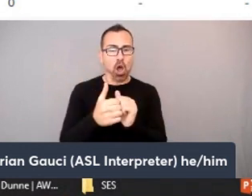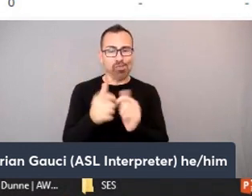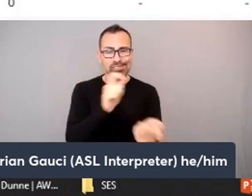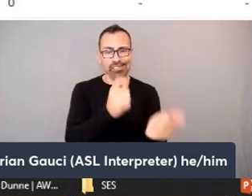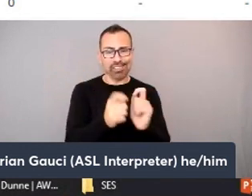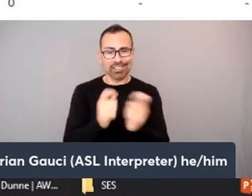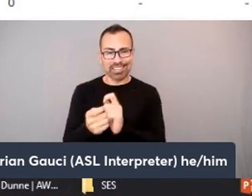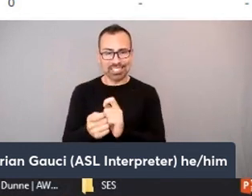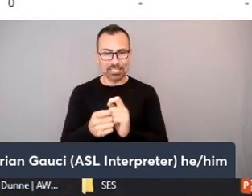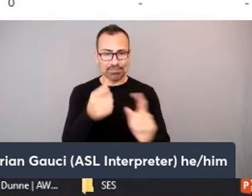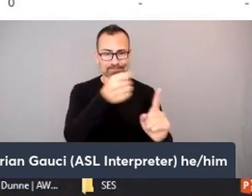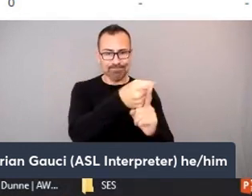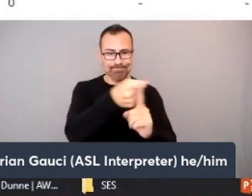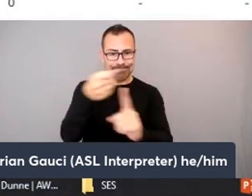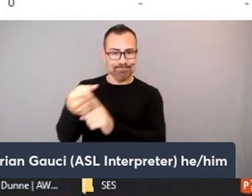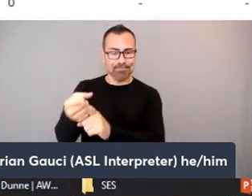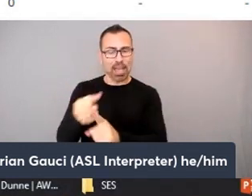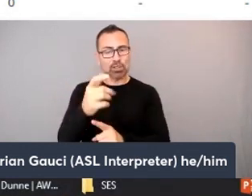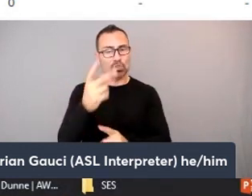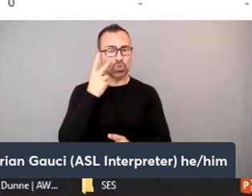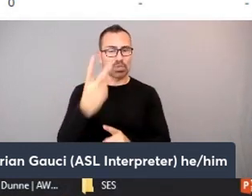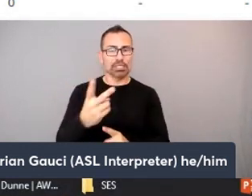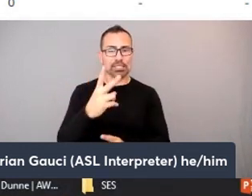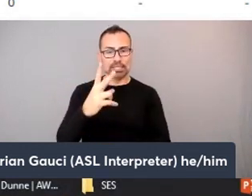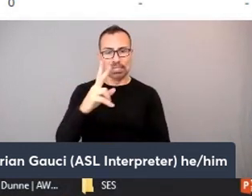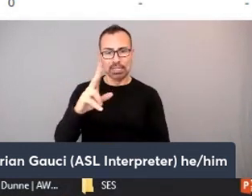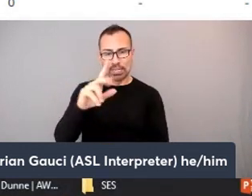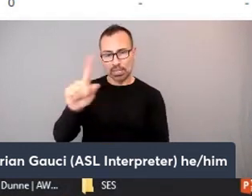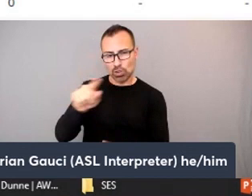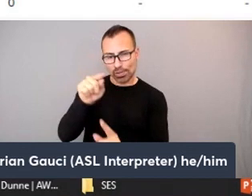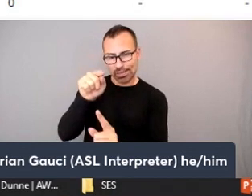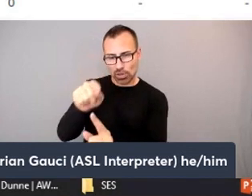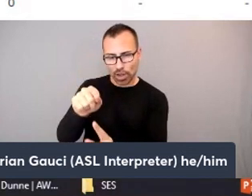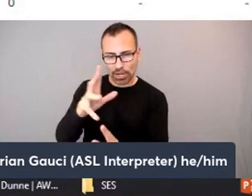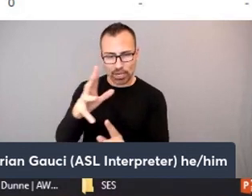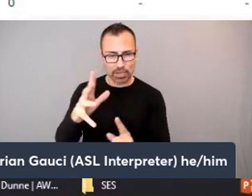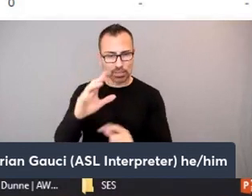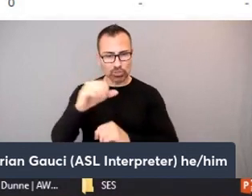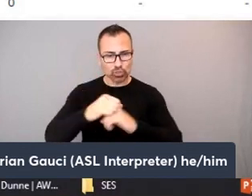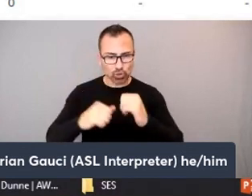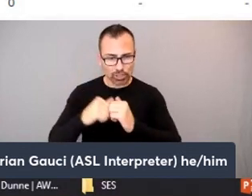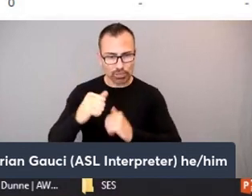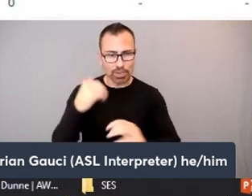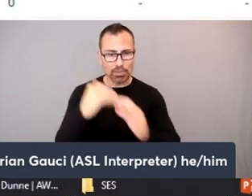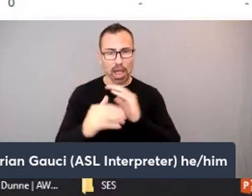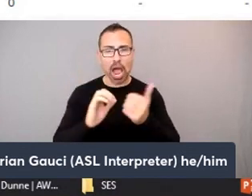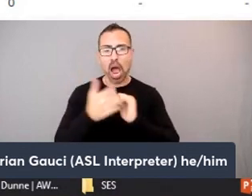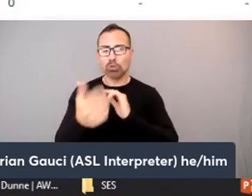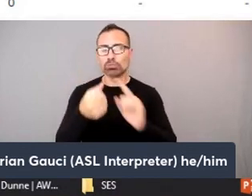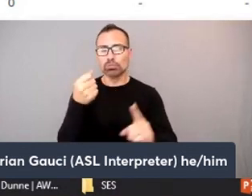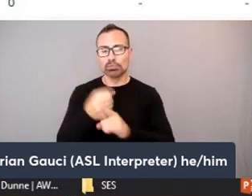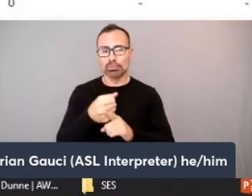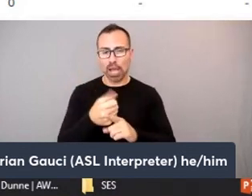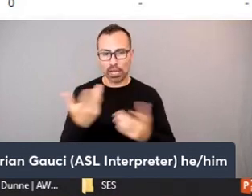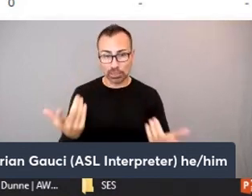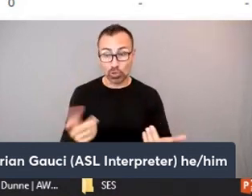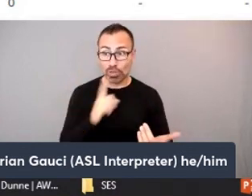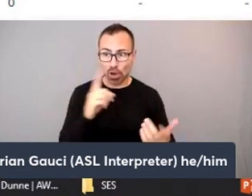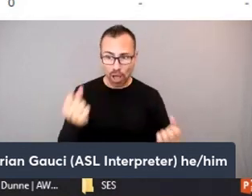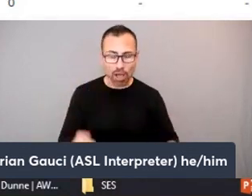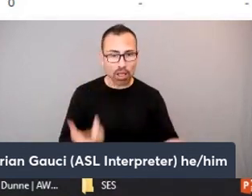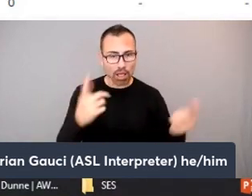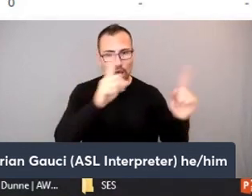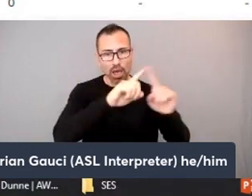targeting, in your email structure have on your overall deliverability story. So lots of different ways to pivot this. This is kind